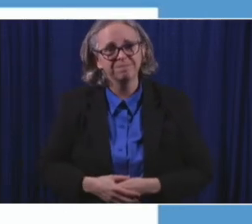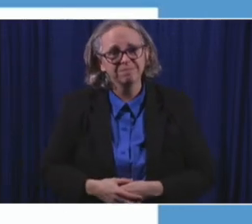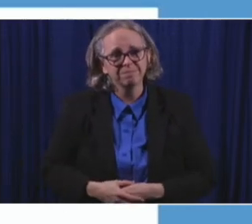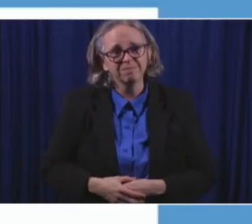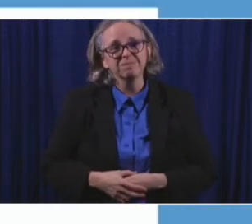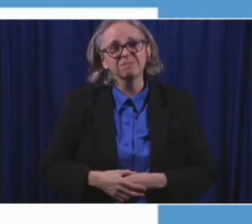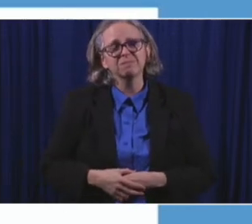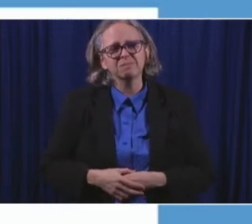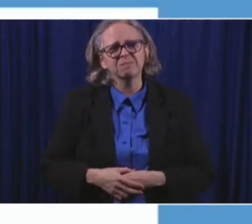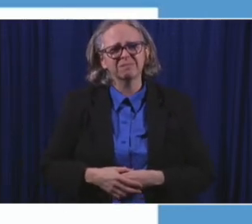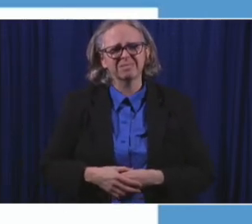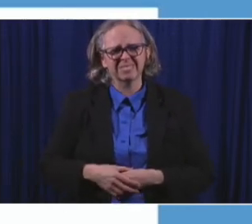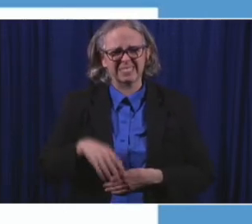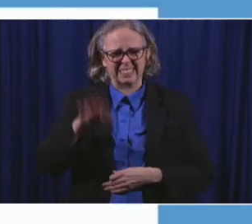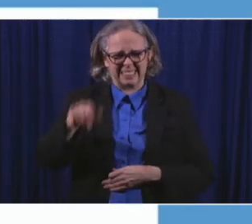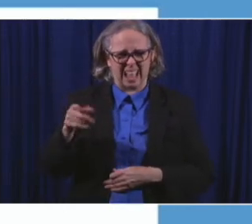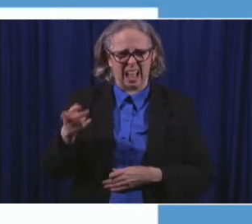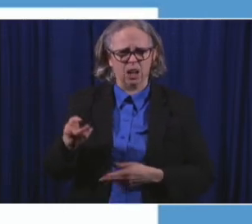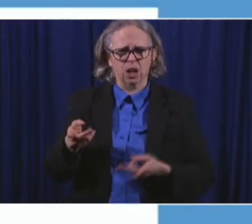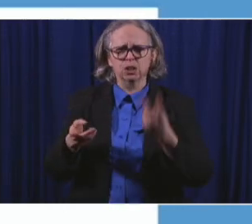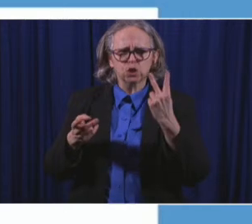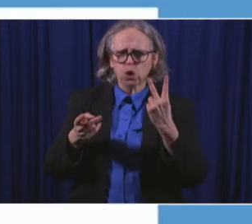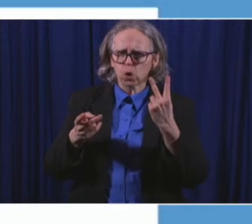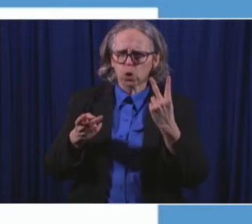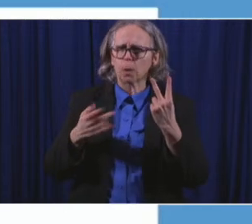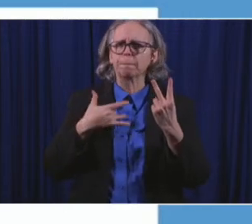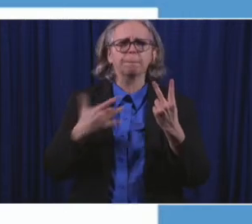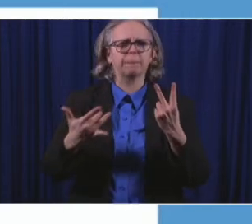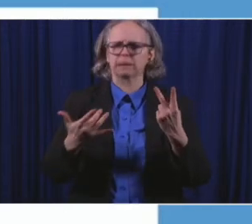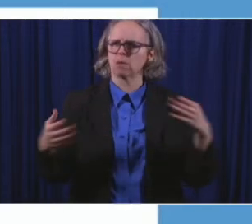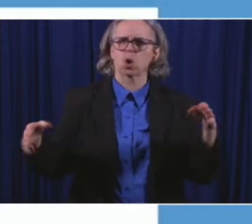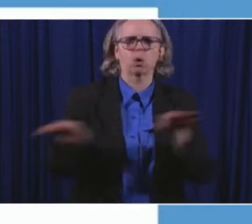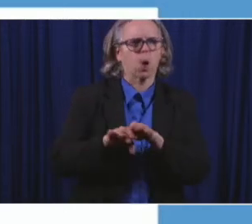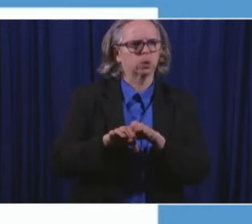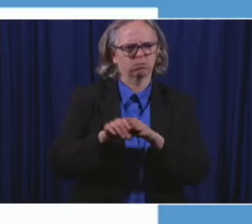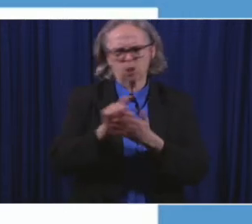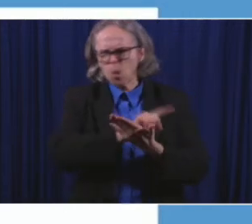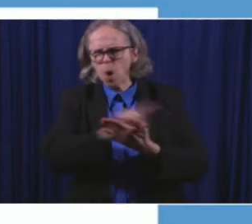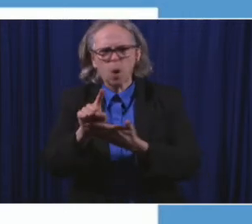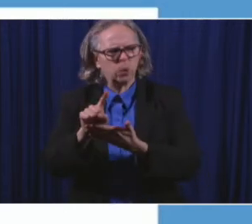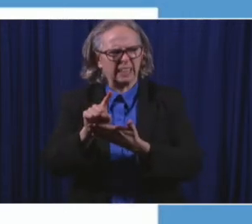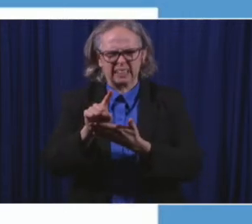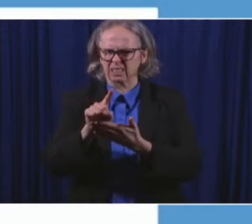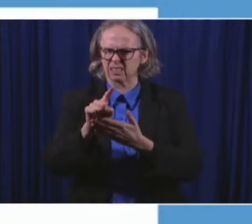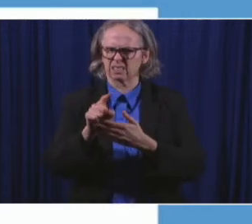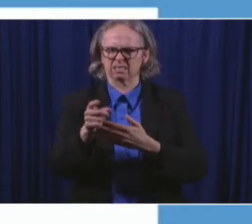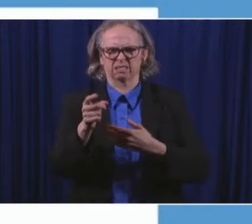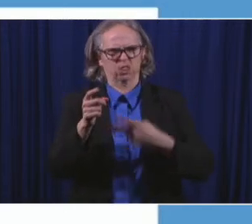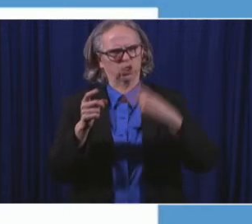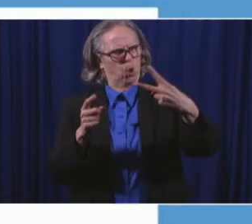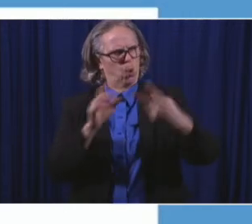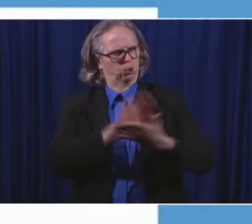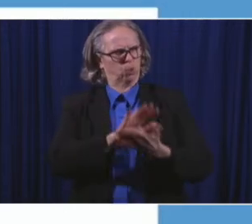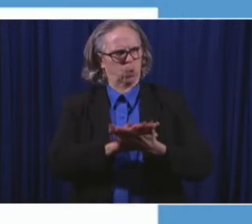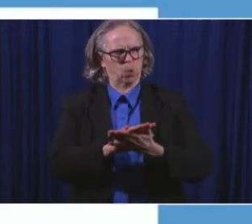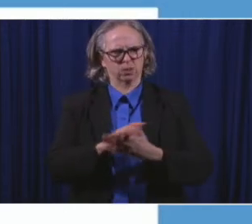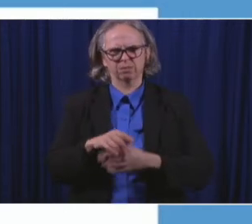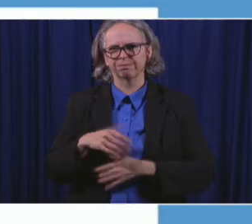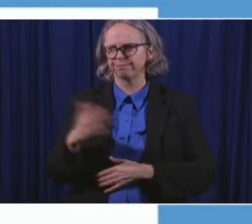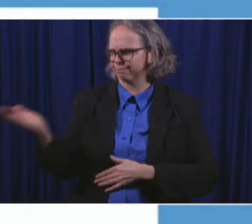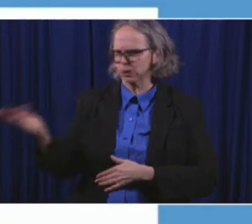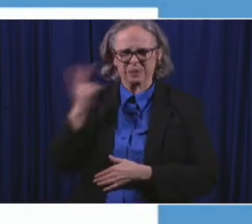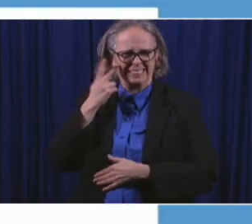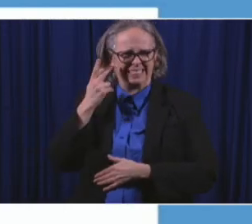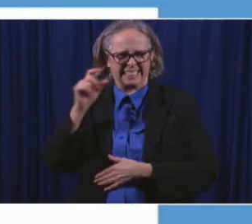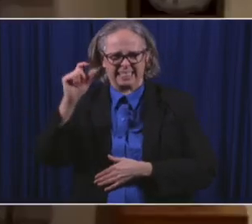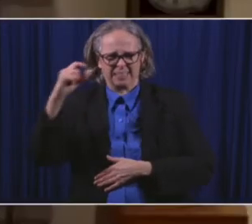And we have 2 districts closed all week. And these are the 2 that are there. So again, it just kind of gives you